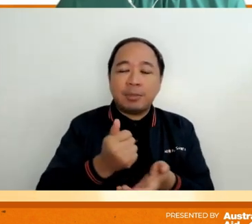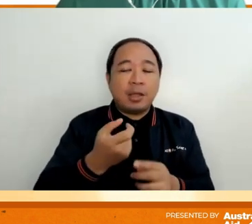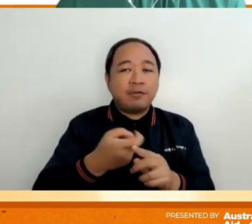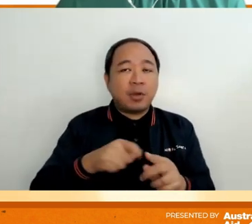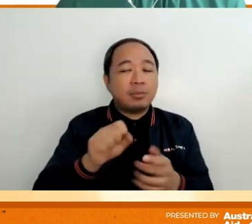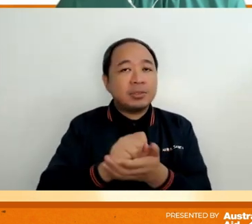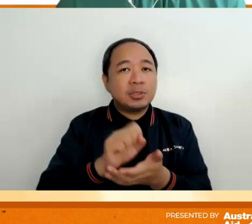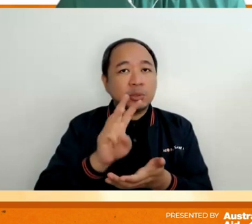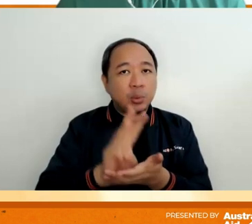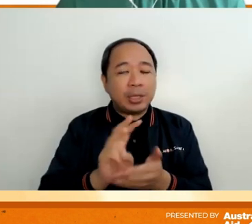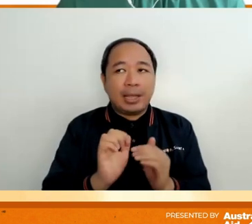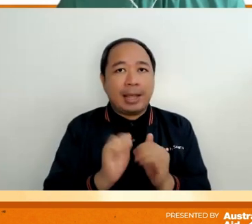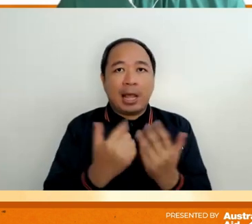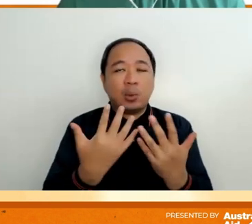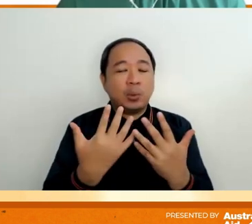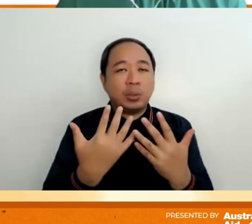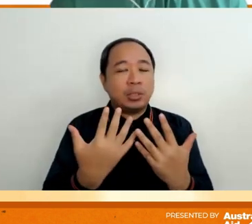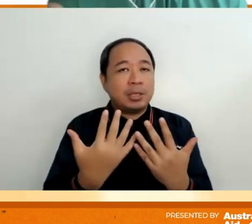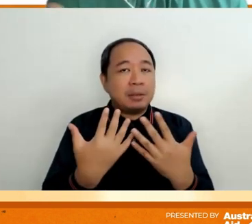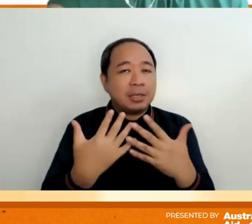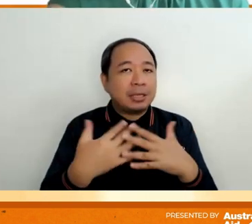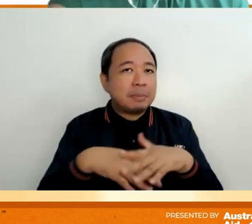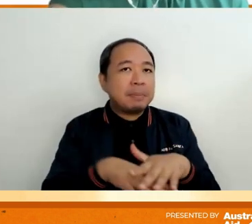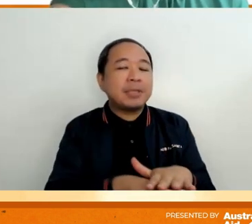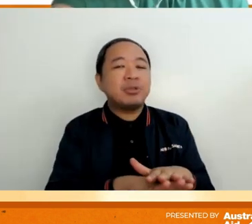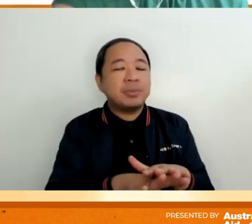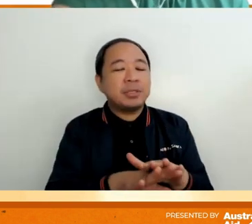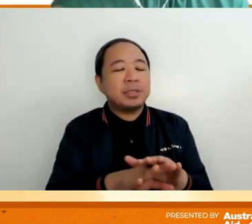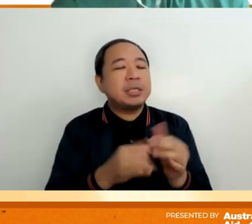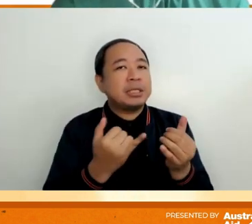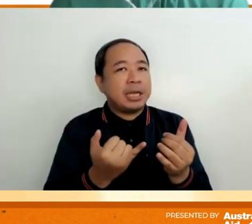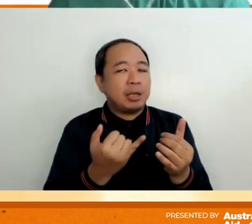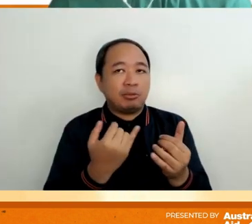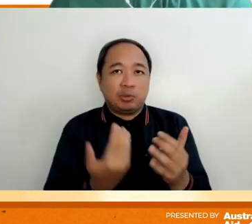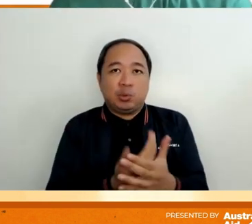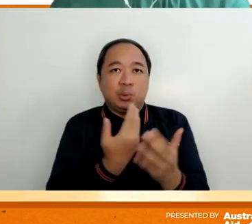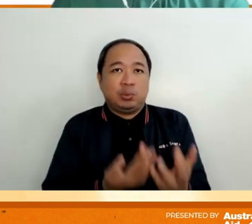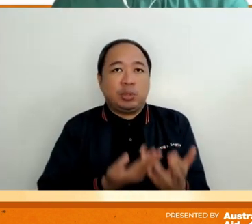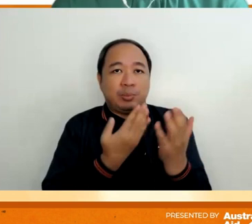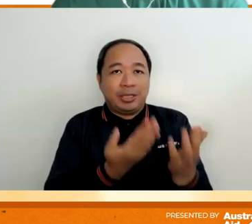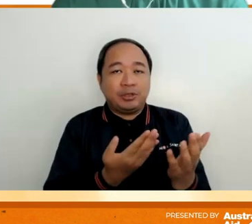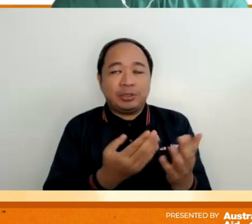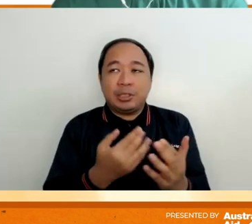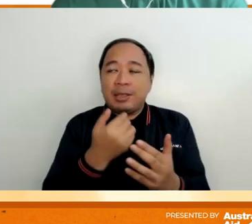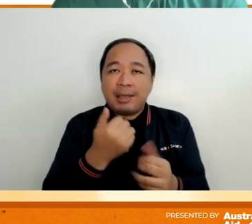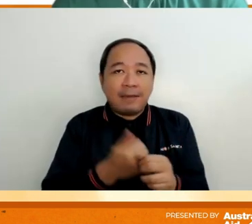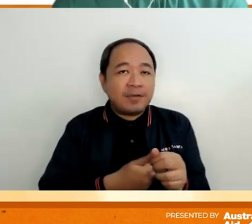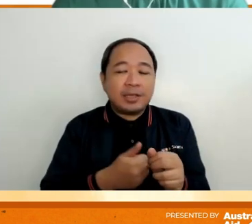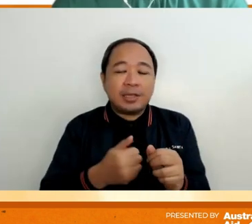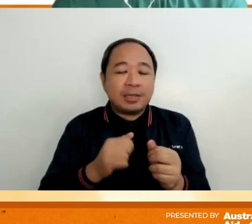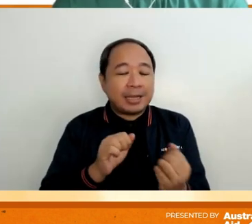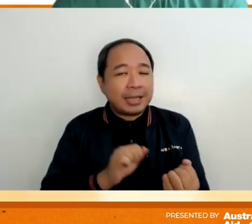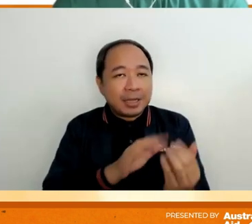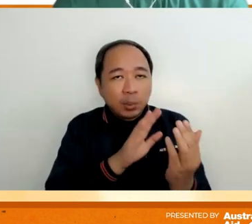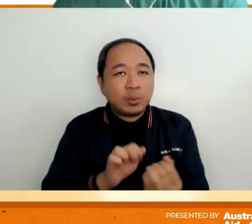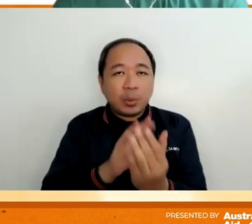in screening, okay? Yun na po yung latest recommendation na every encounter with a young person, we have to